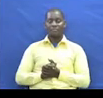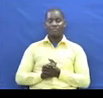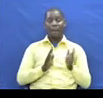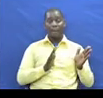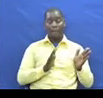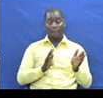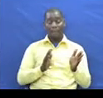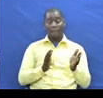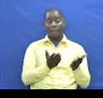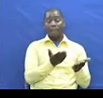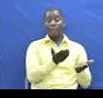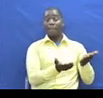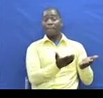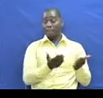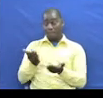pairs,